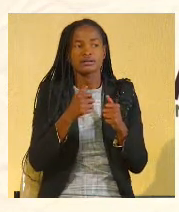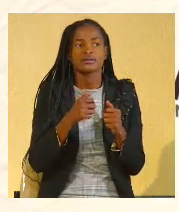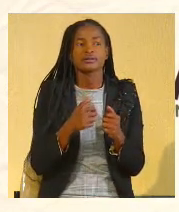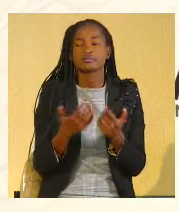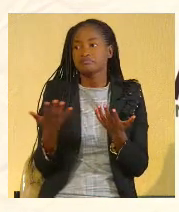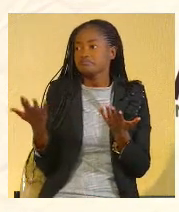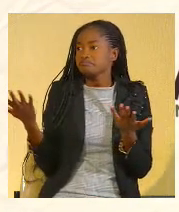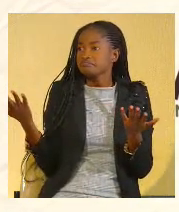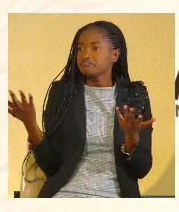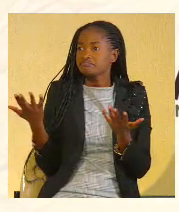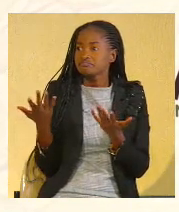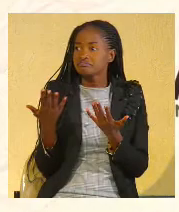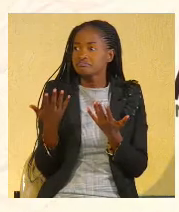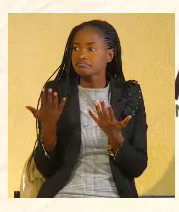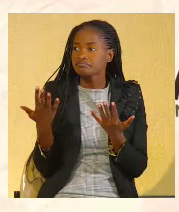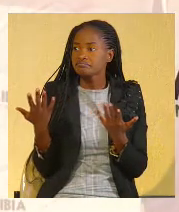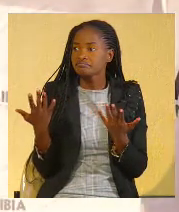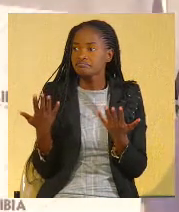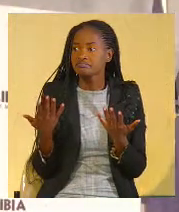might have.